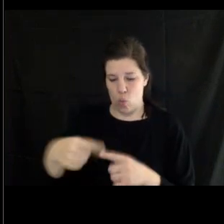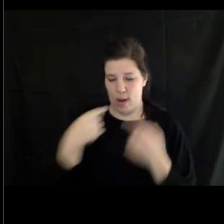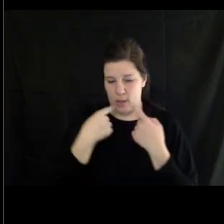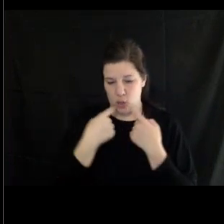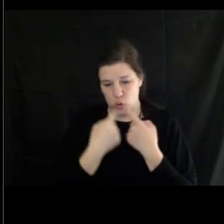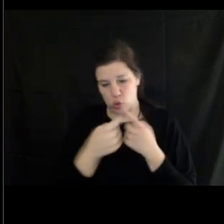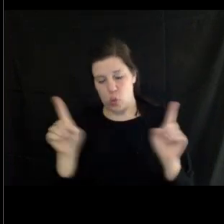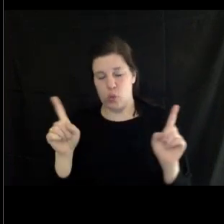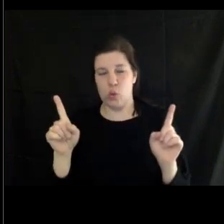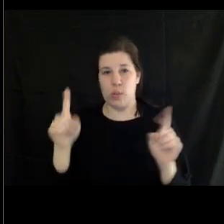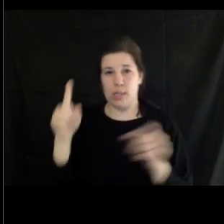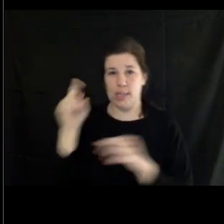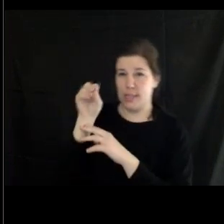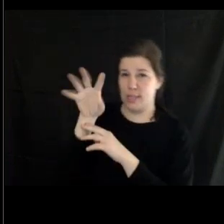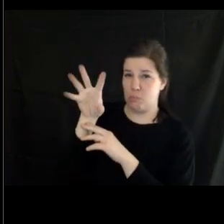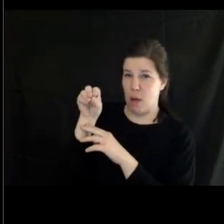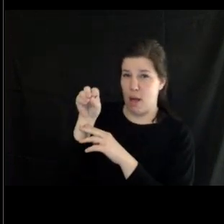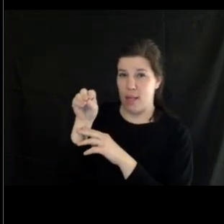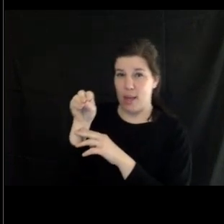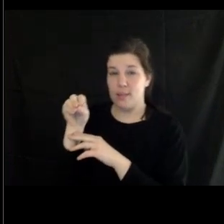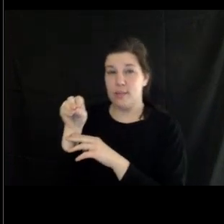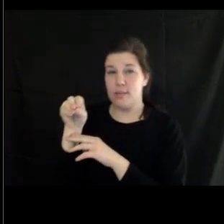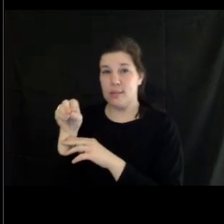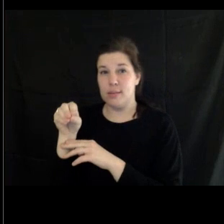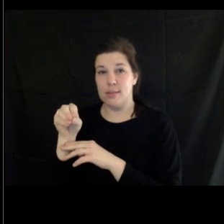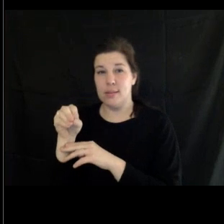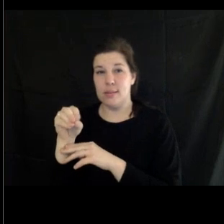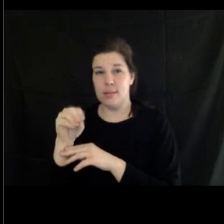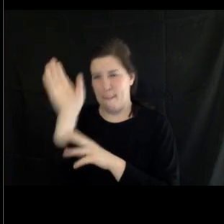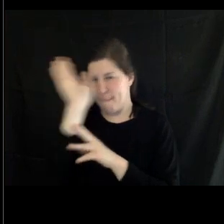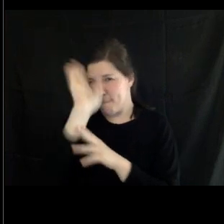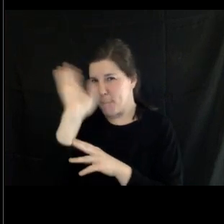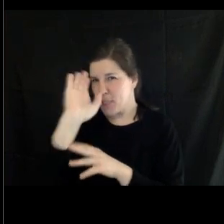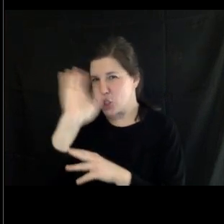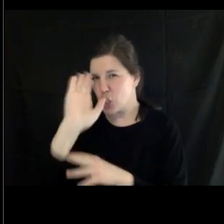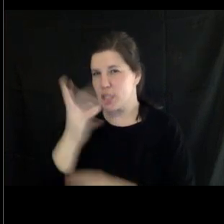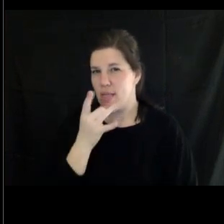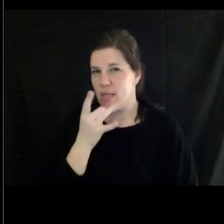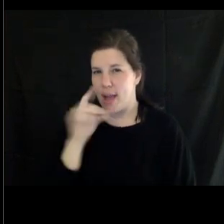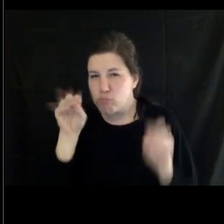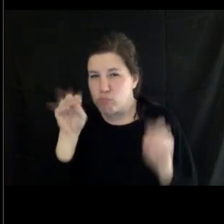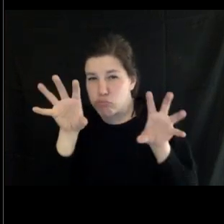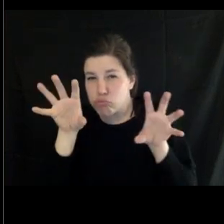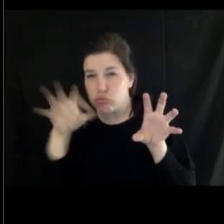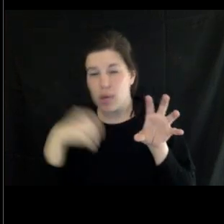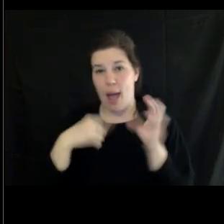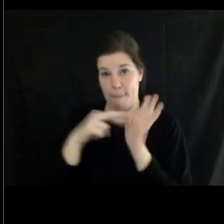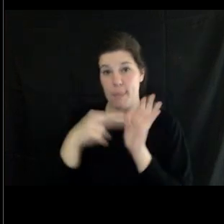the spotlight was on, the searchlight, matter of fact, I meant that.